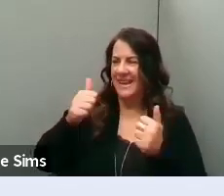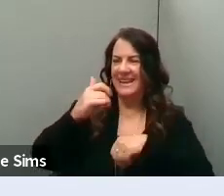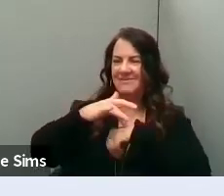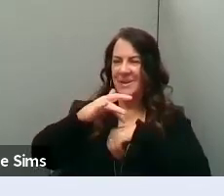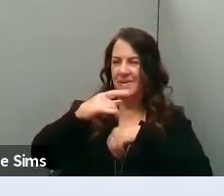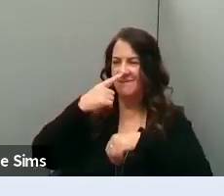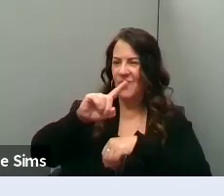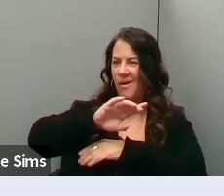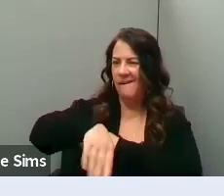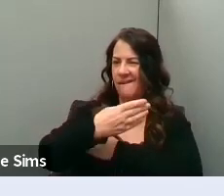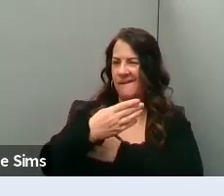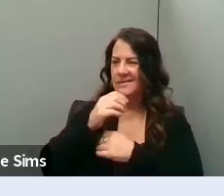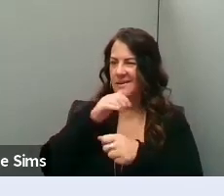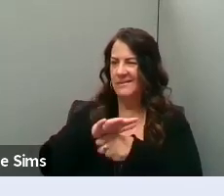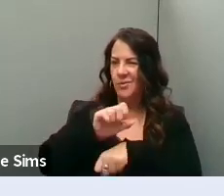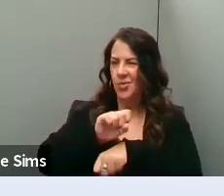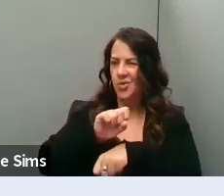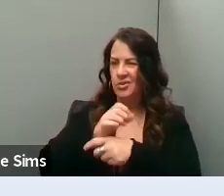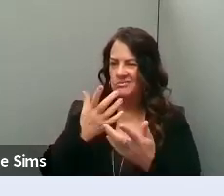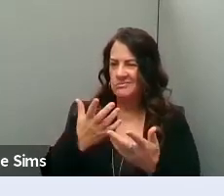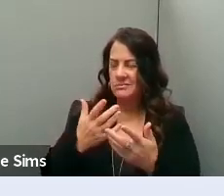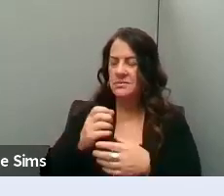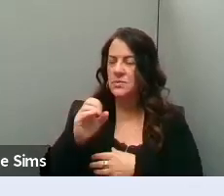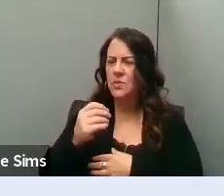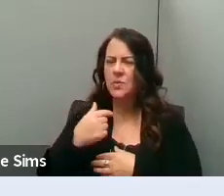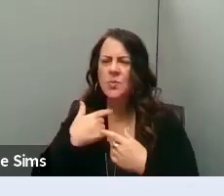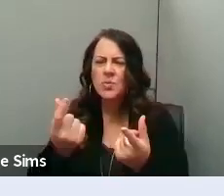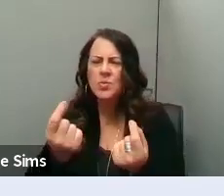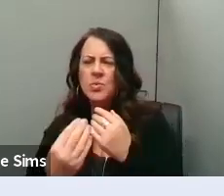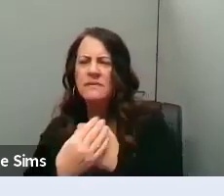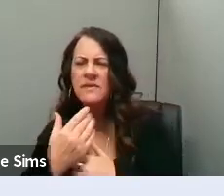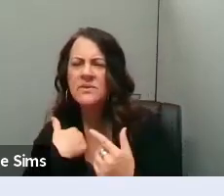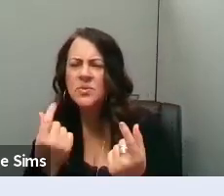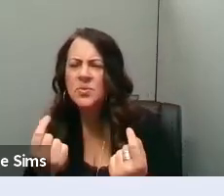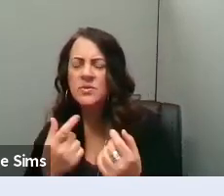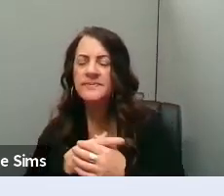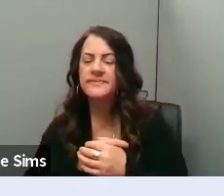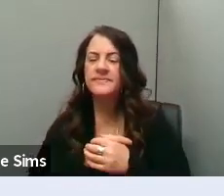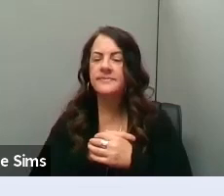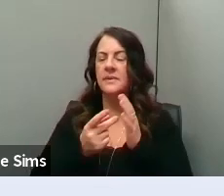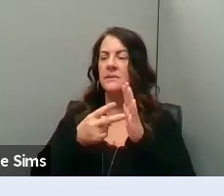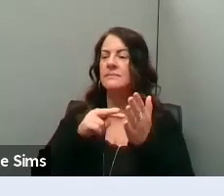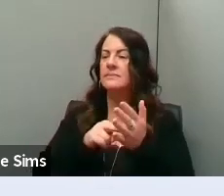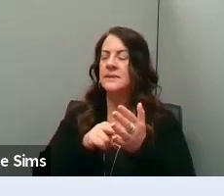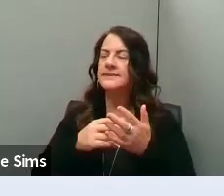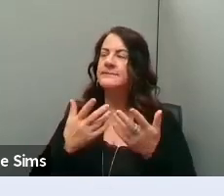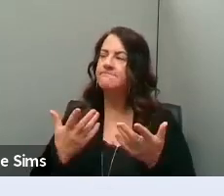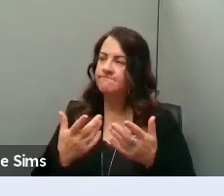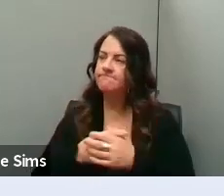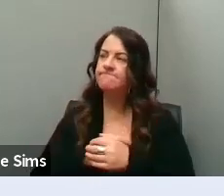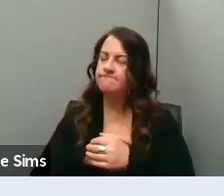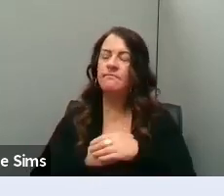So in that situation, the employer would have to prove that it's an